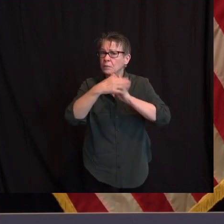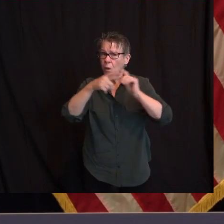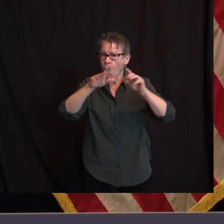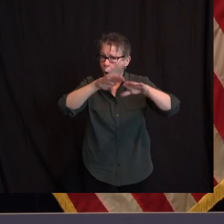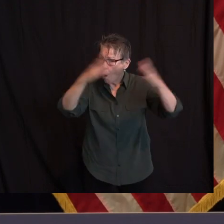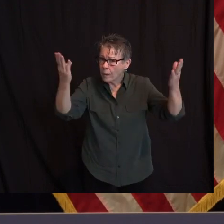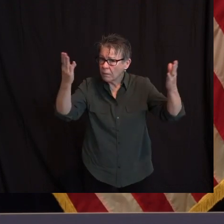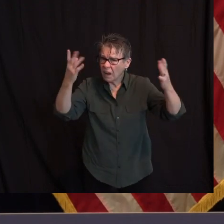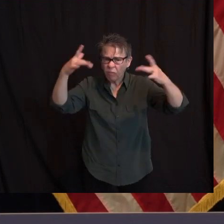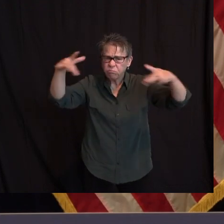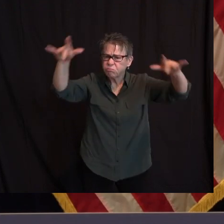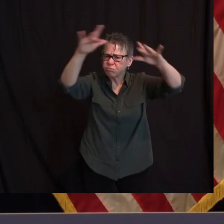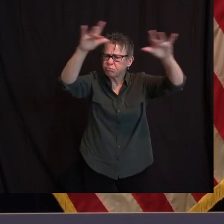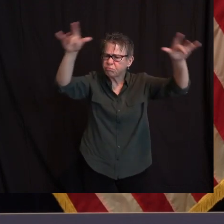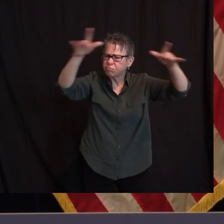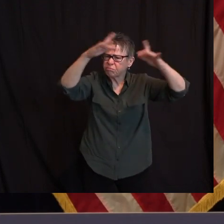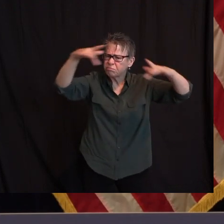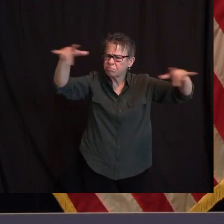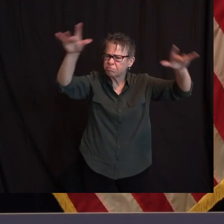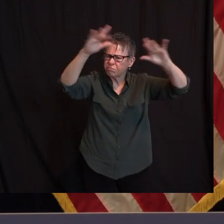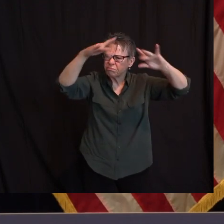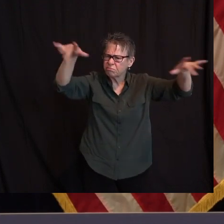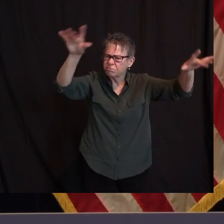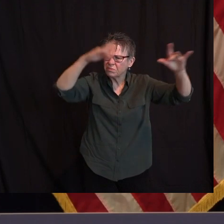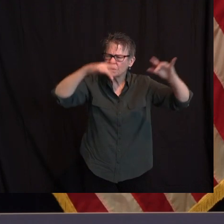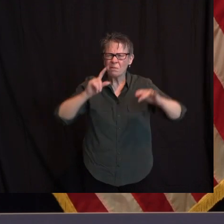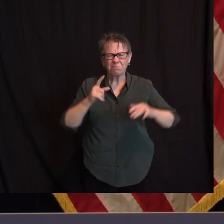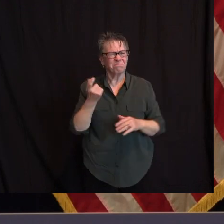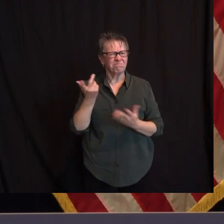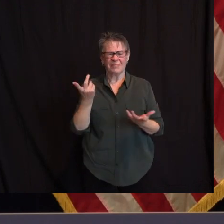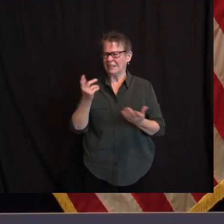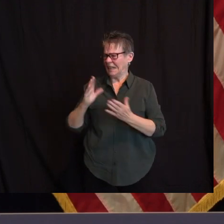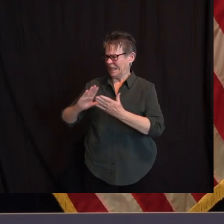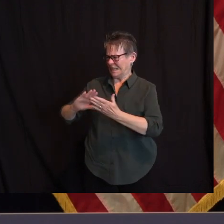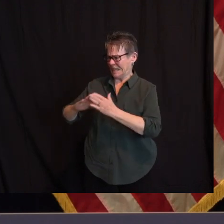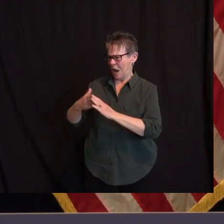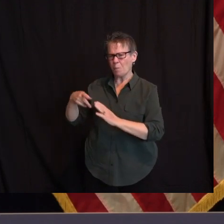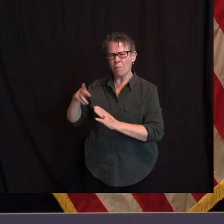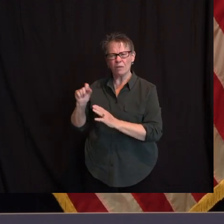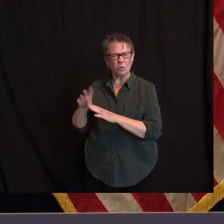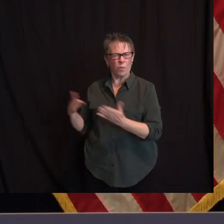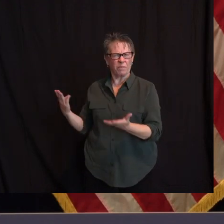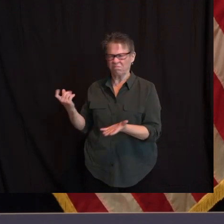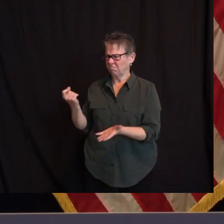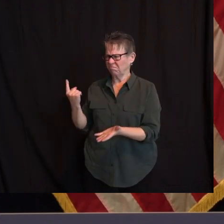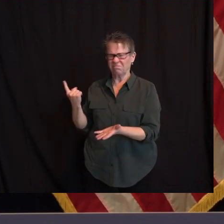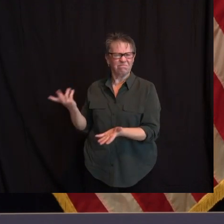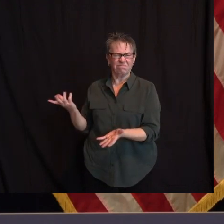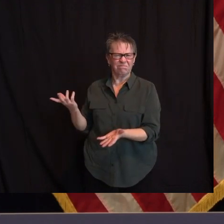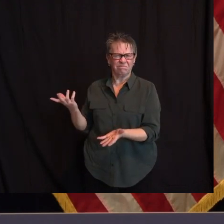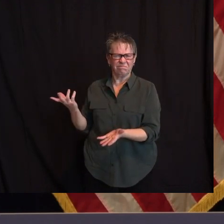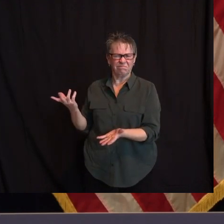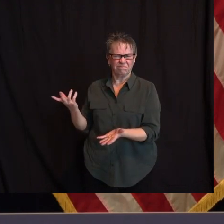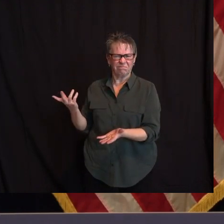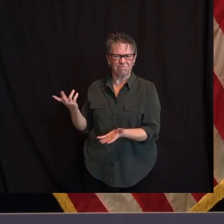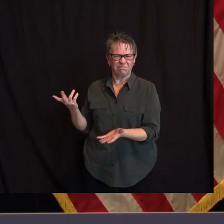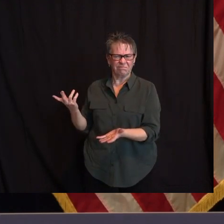in terms of your issuing executive orders, and is there any way to police that, or do you